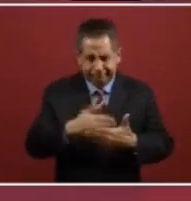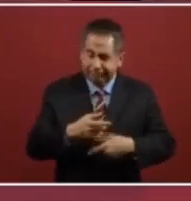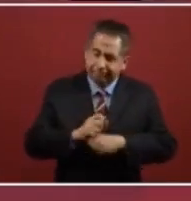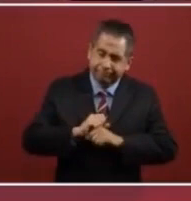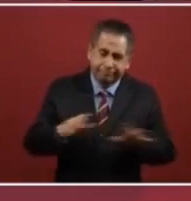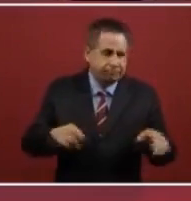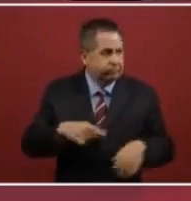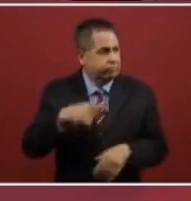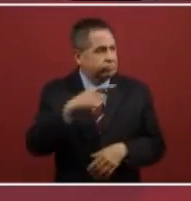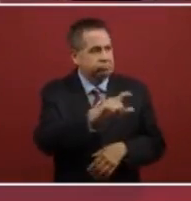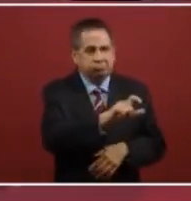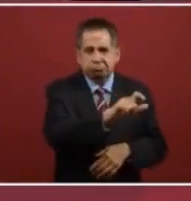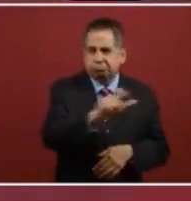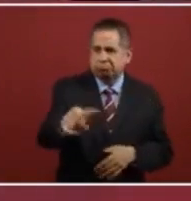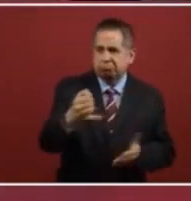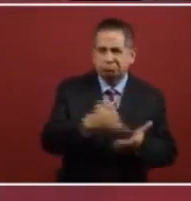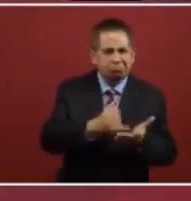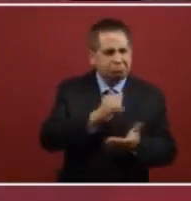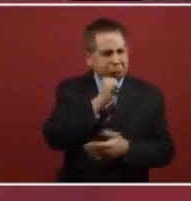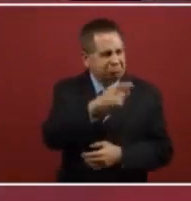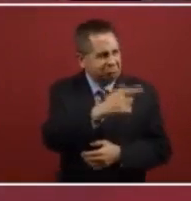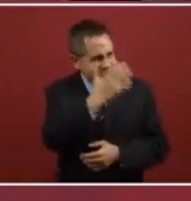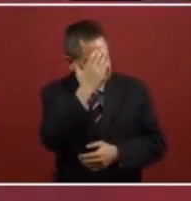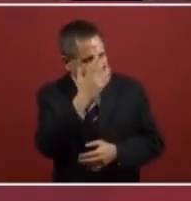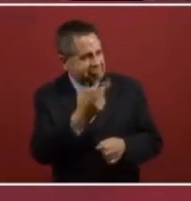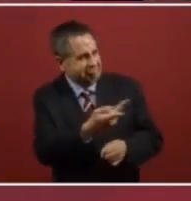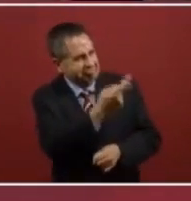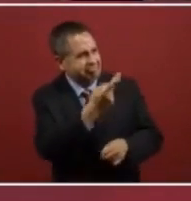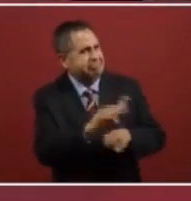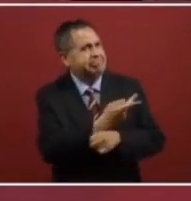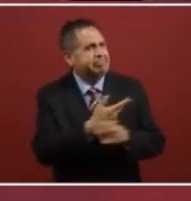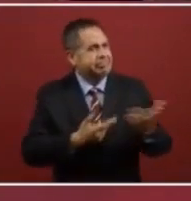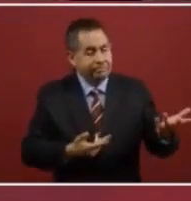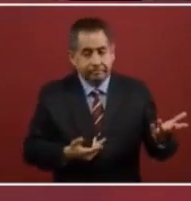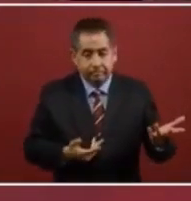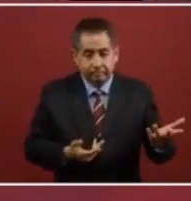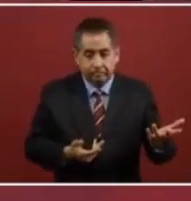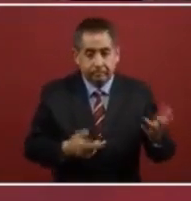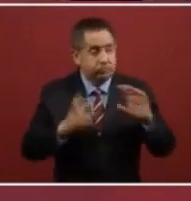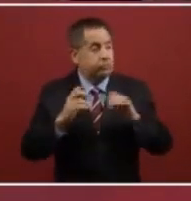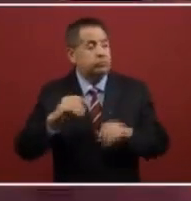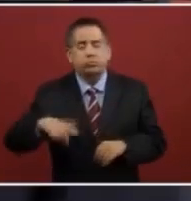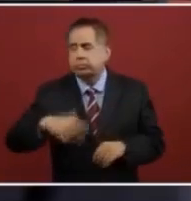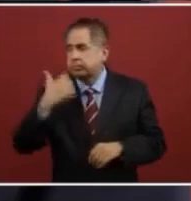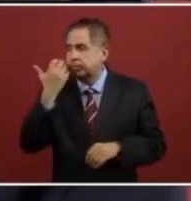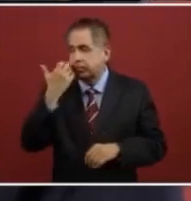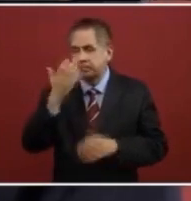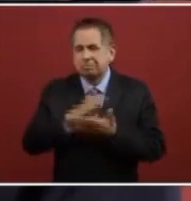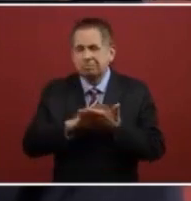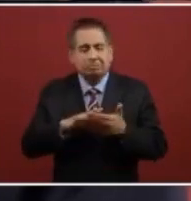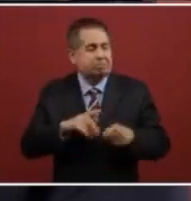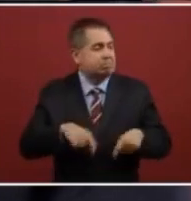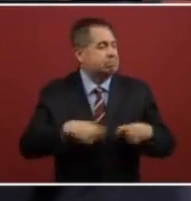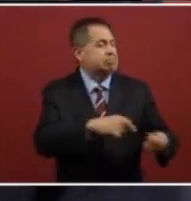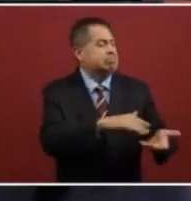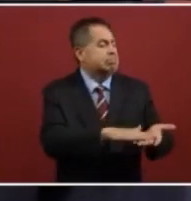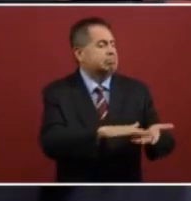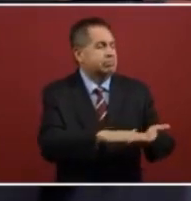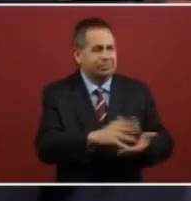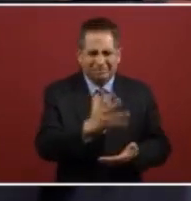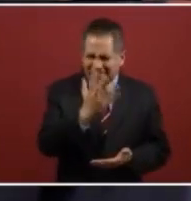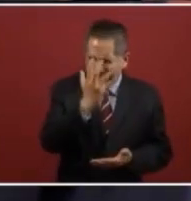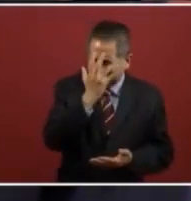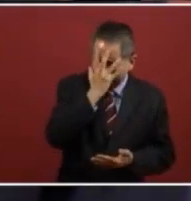donde tú no some pagabas impuestos that you weren't paying taxes o te los condonaban. or ¡Qué that they were vergüenza! forgiving you. What